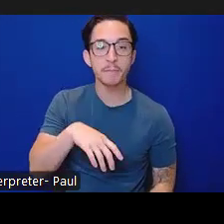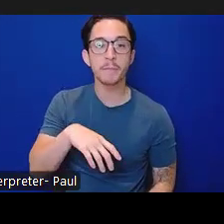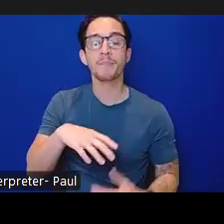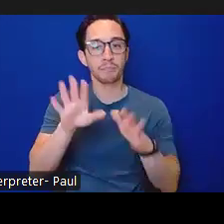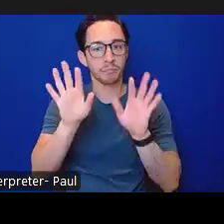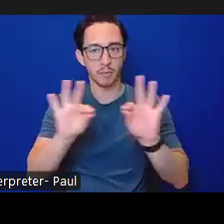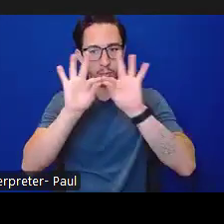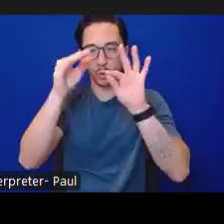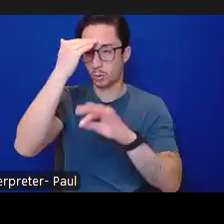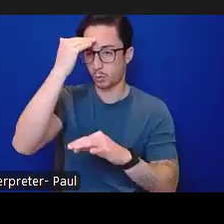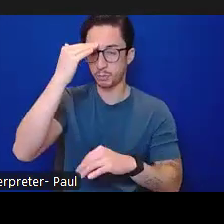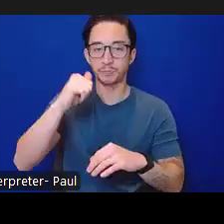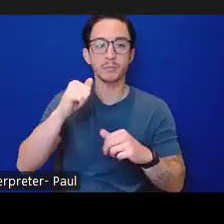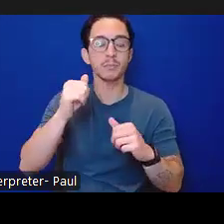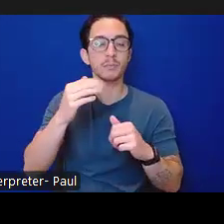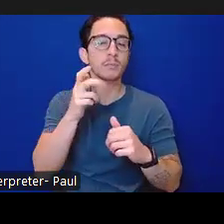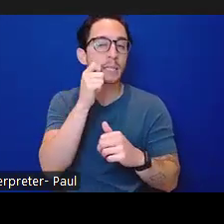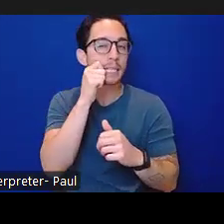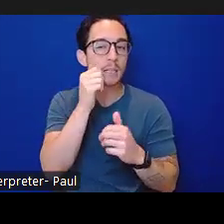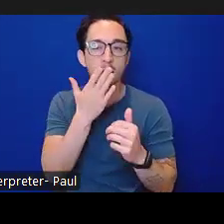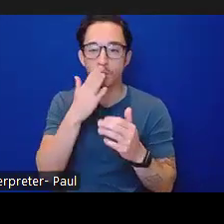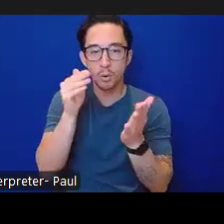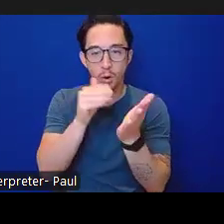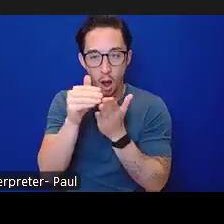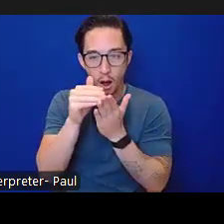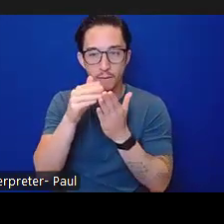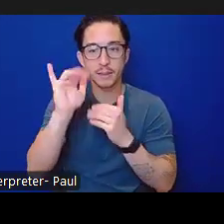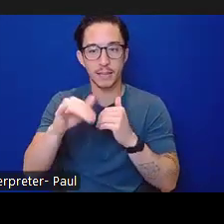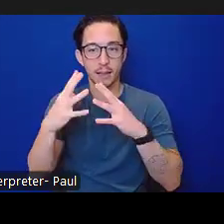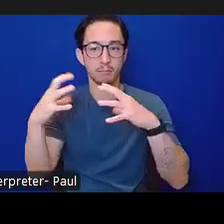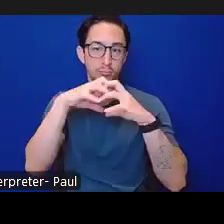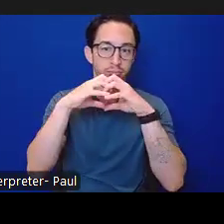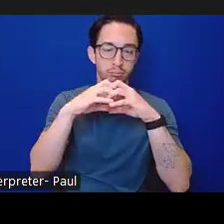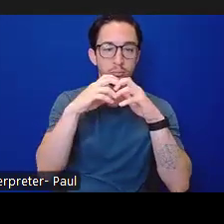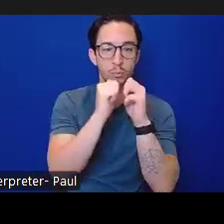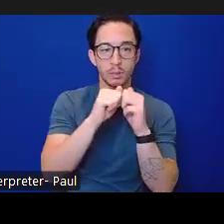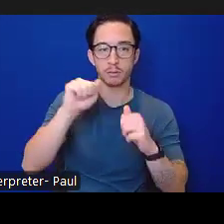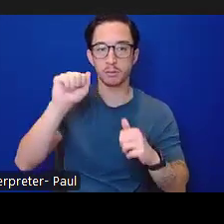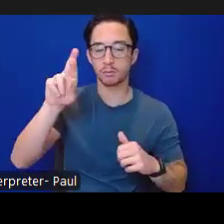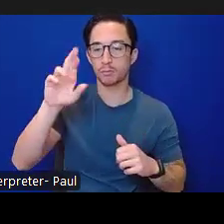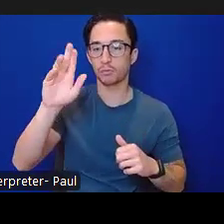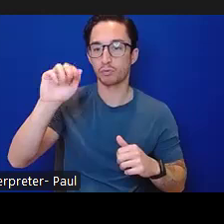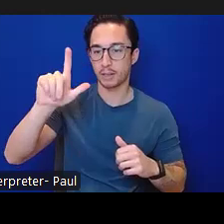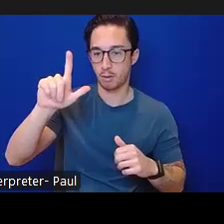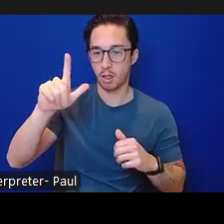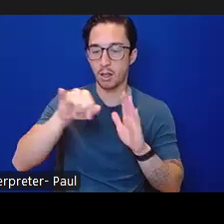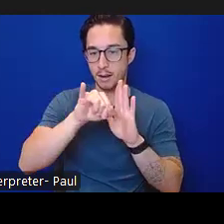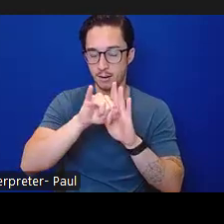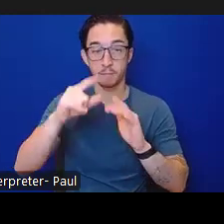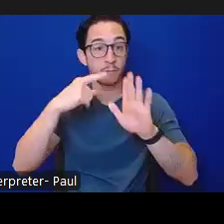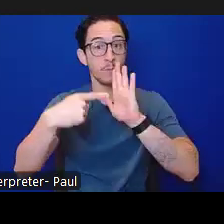to know that skin color oftentimes intersects with racial identities. So, for